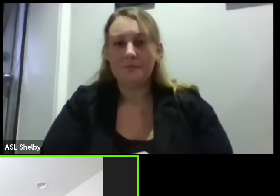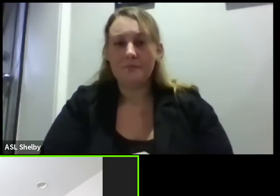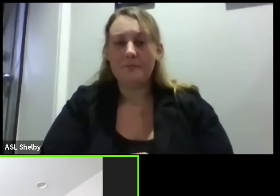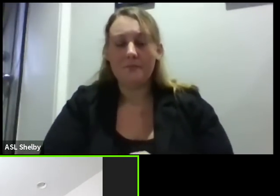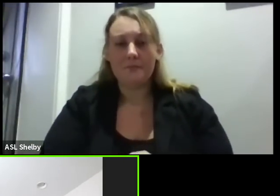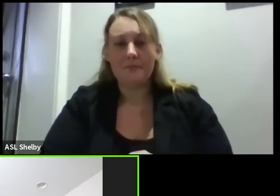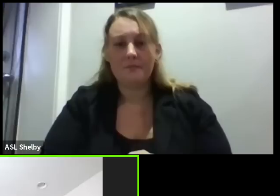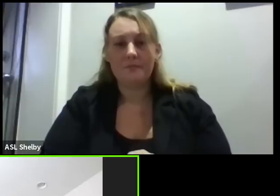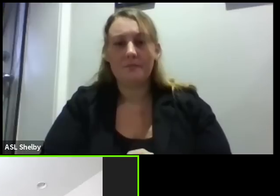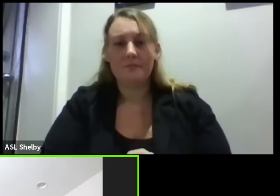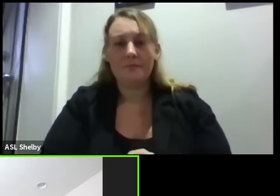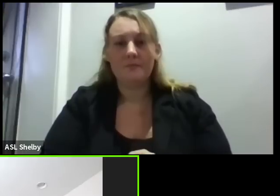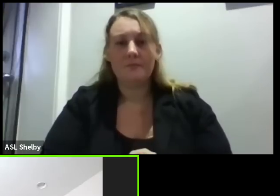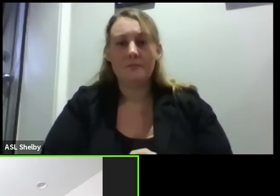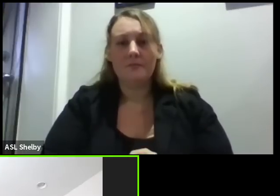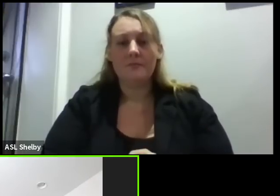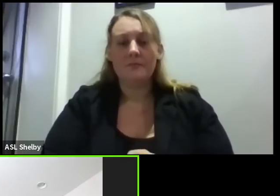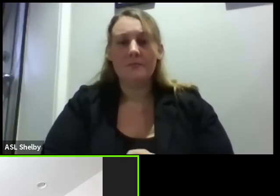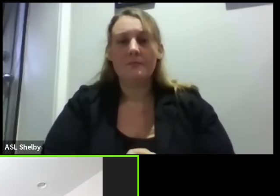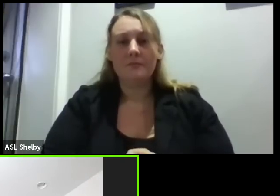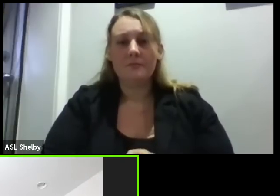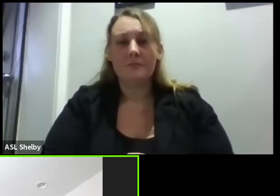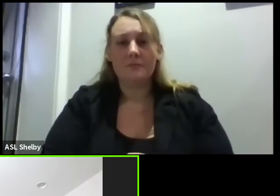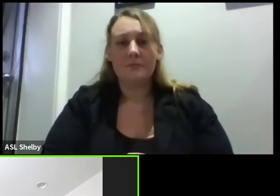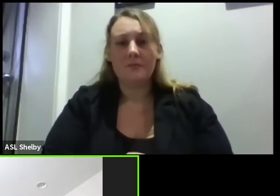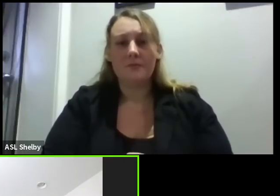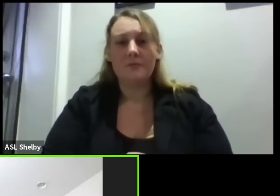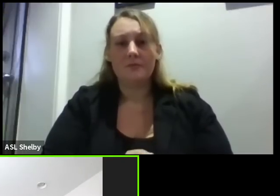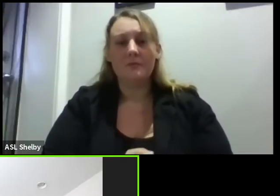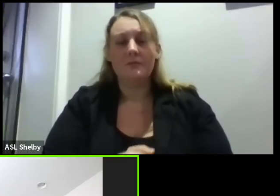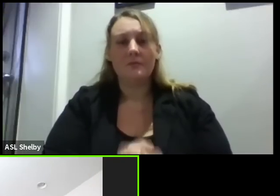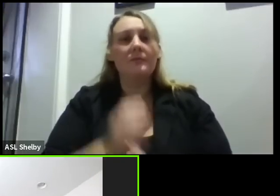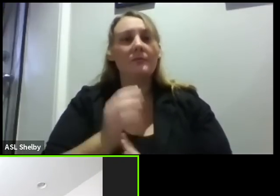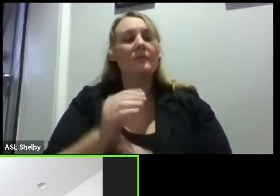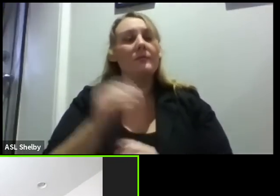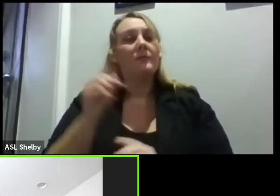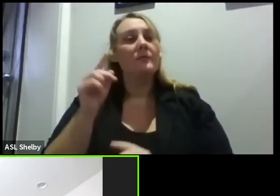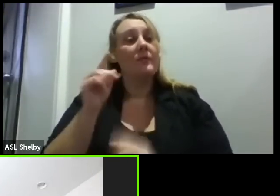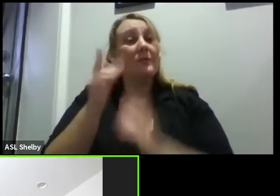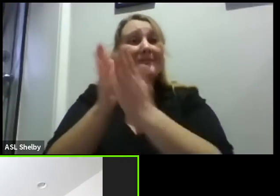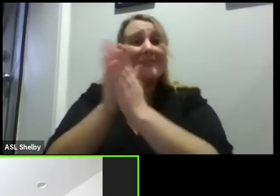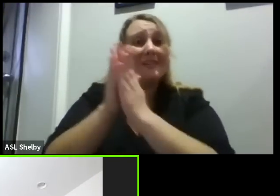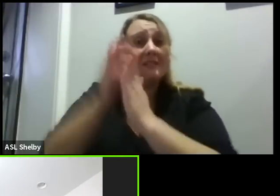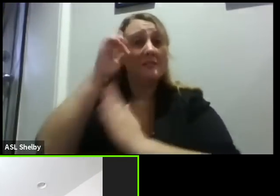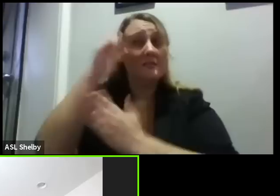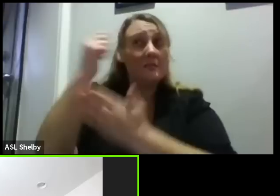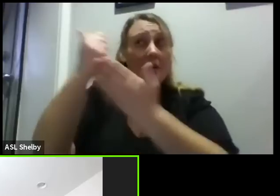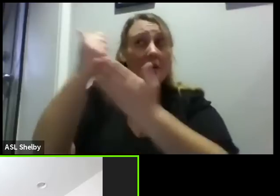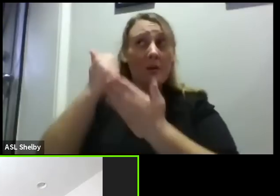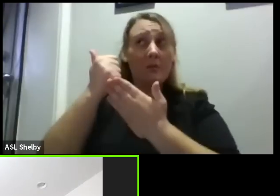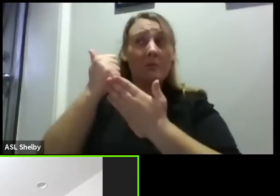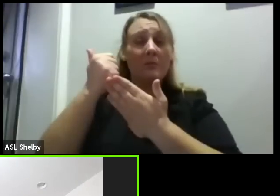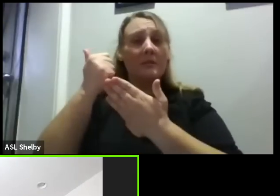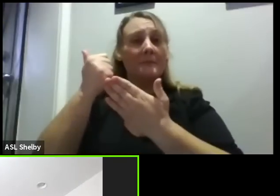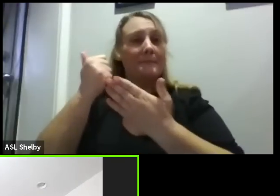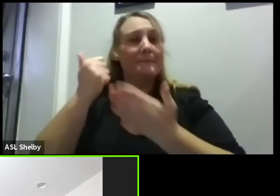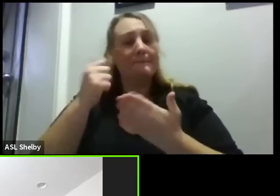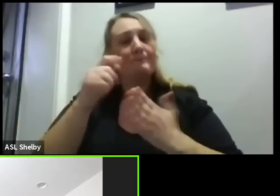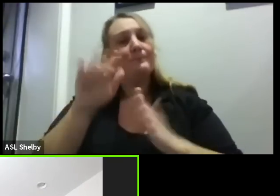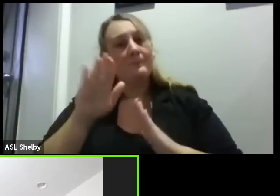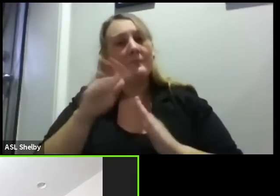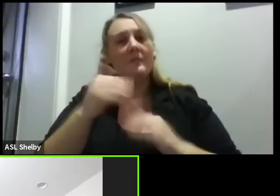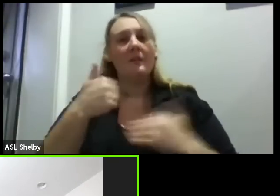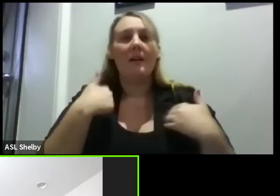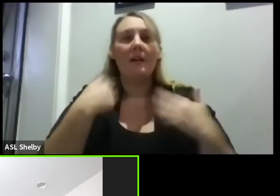not arrest folks for crimes, for narcotics and prostitution. And though they're